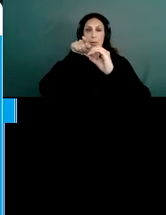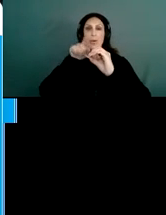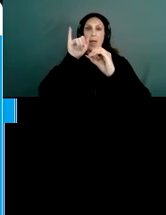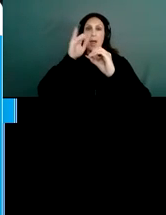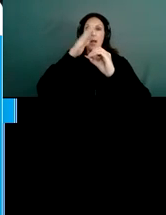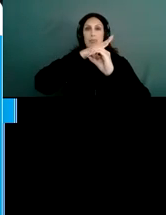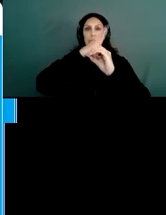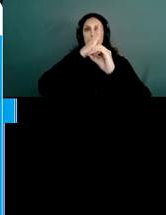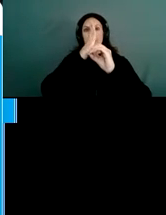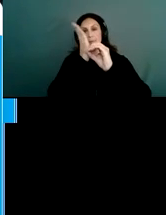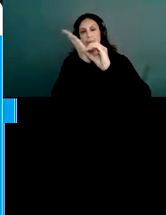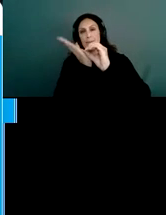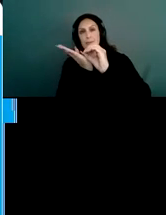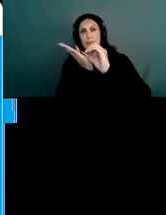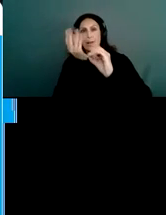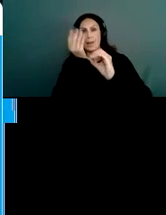they've completed.